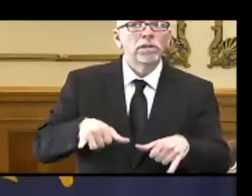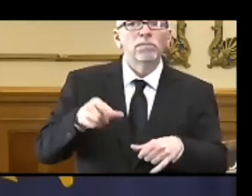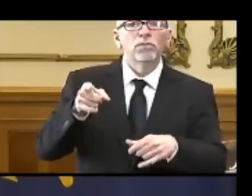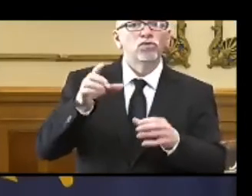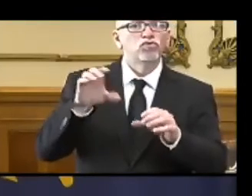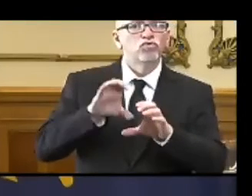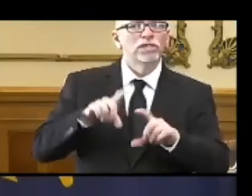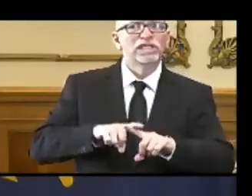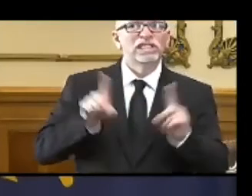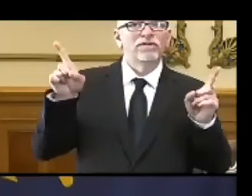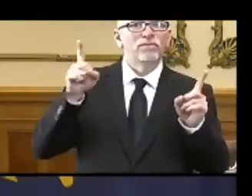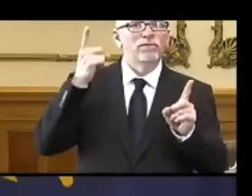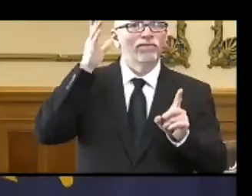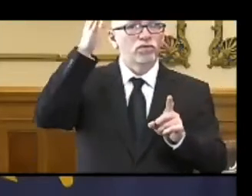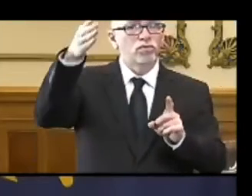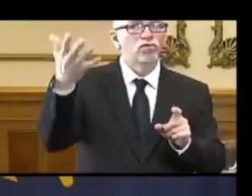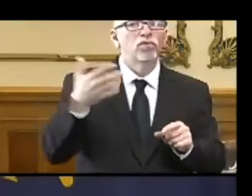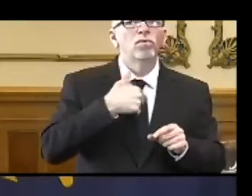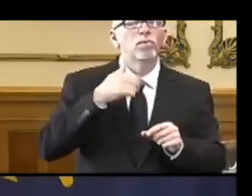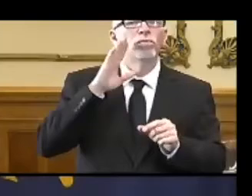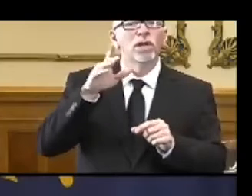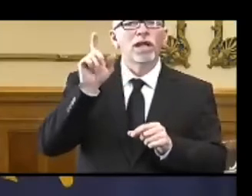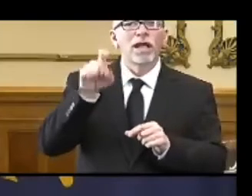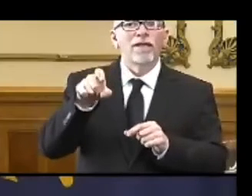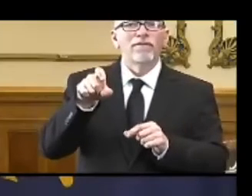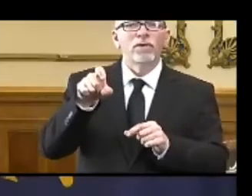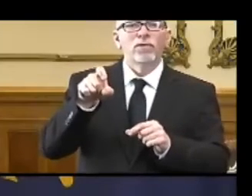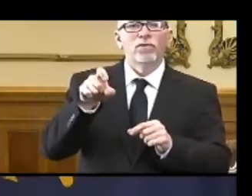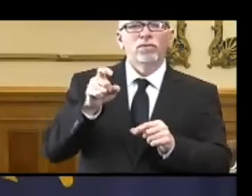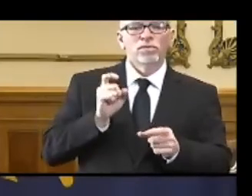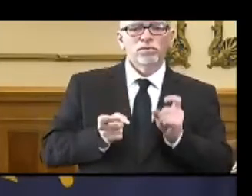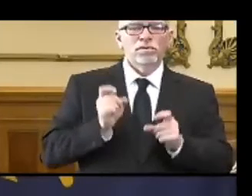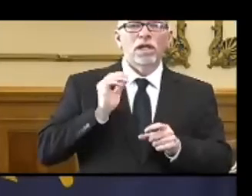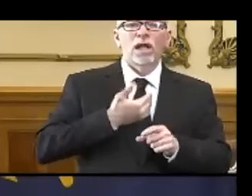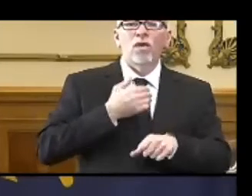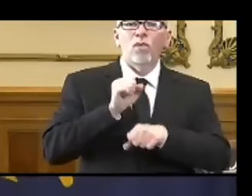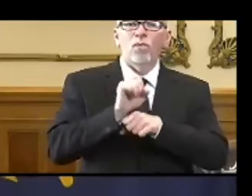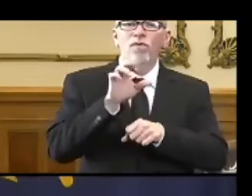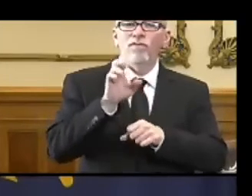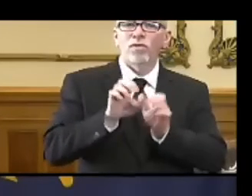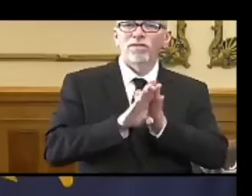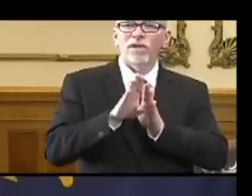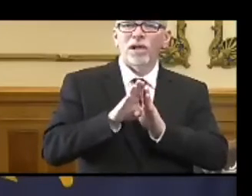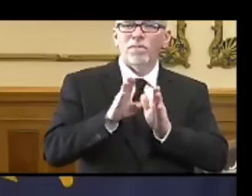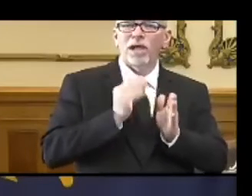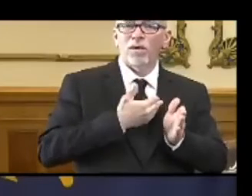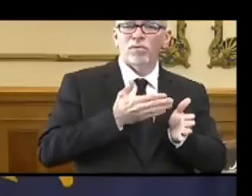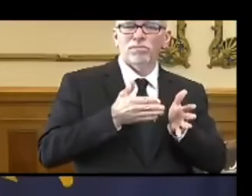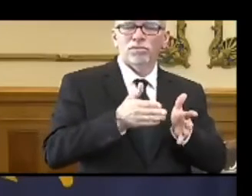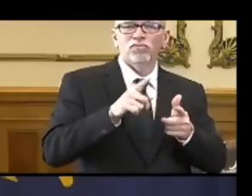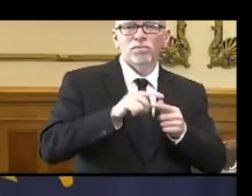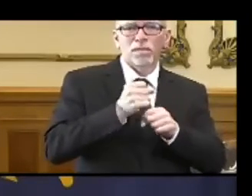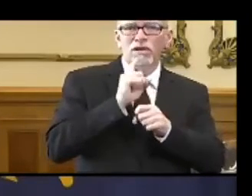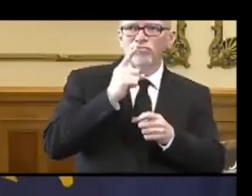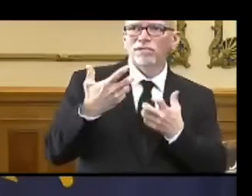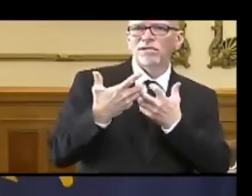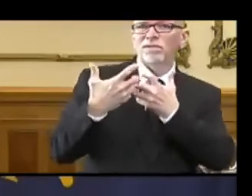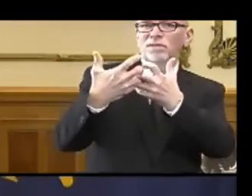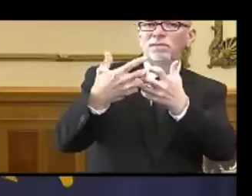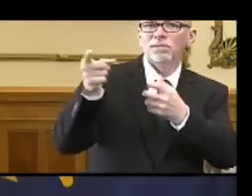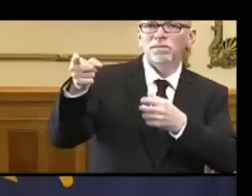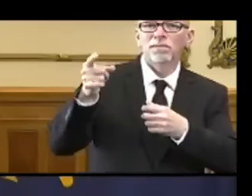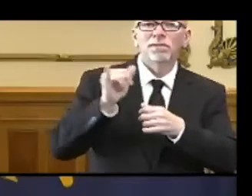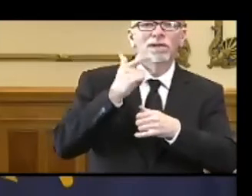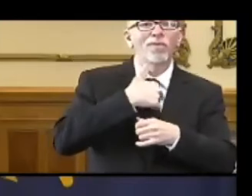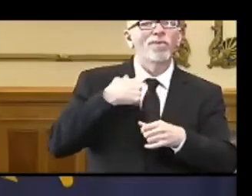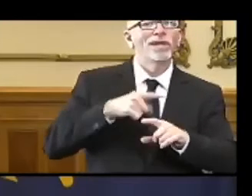things differently in the future, we'll have to tailor our workforce development efforts to accommodate. That's what separates